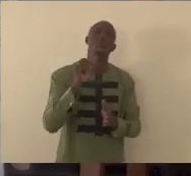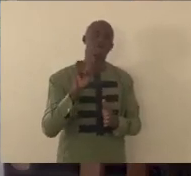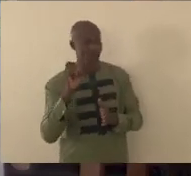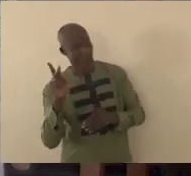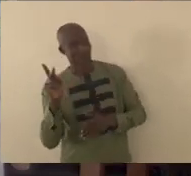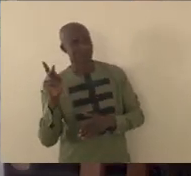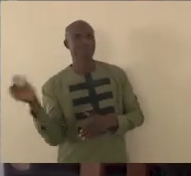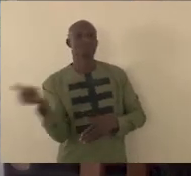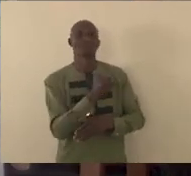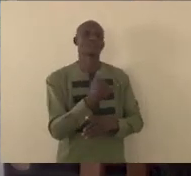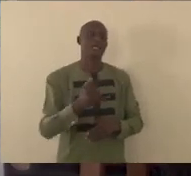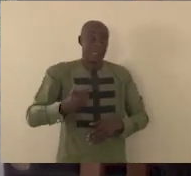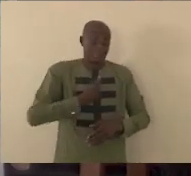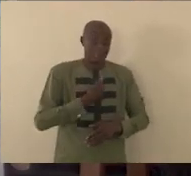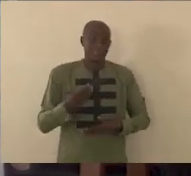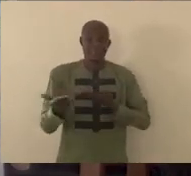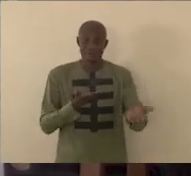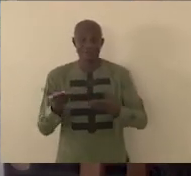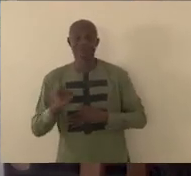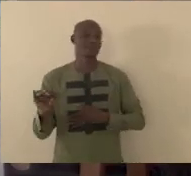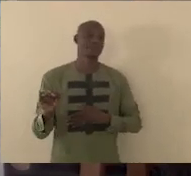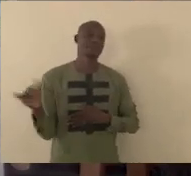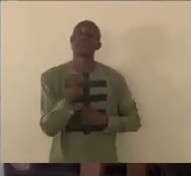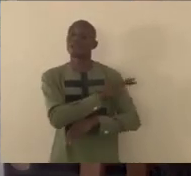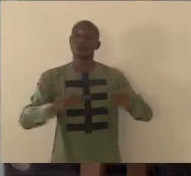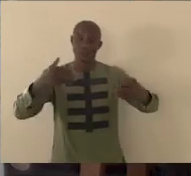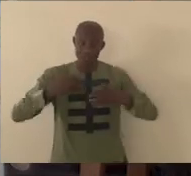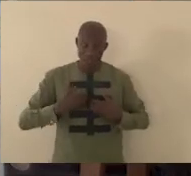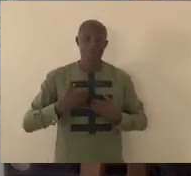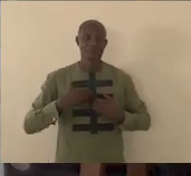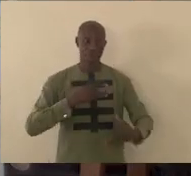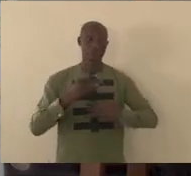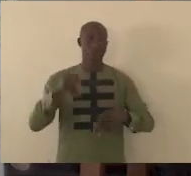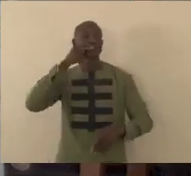not viable. They are self-serving. They don't have the interest of Nigerians at heart.